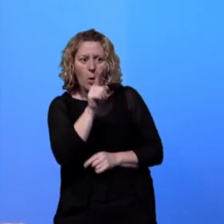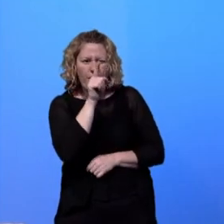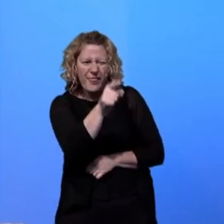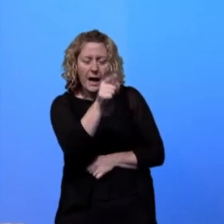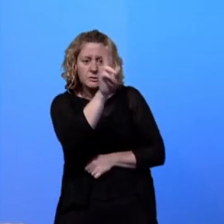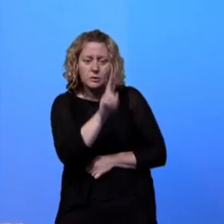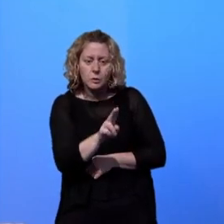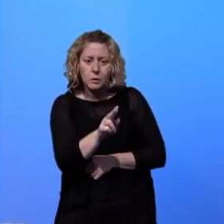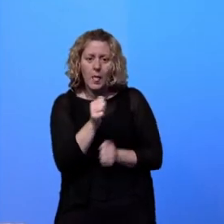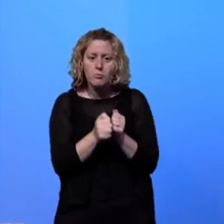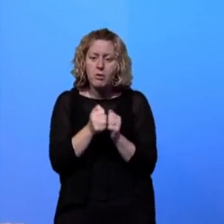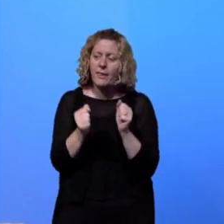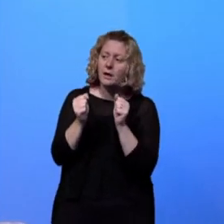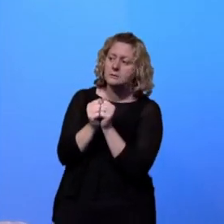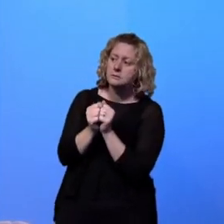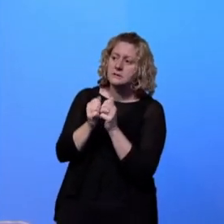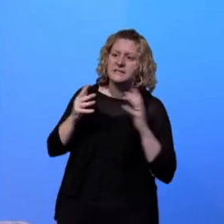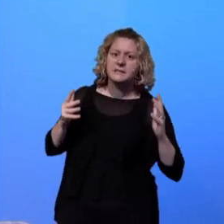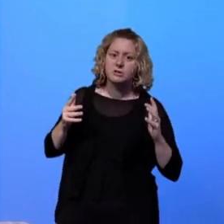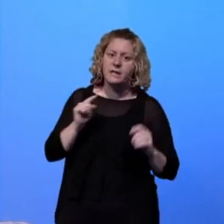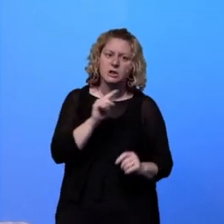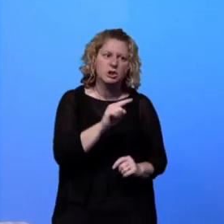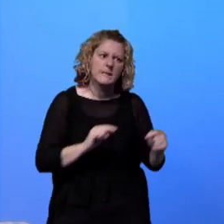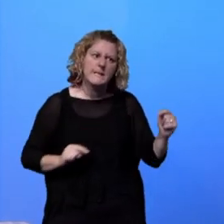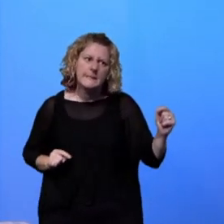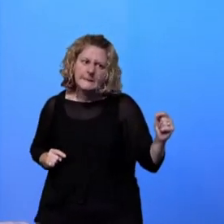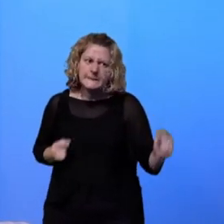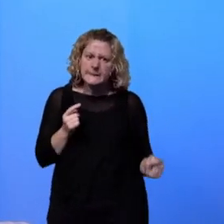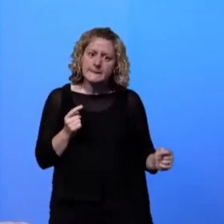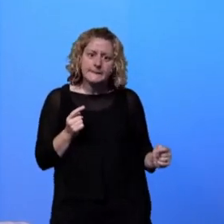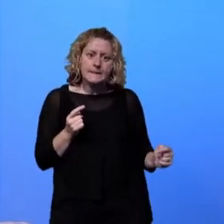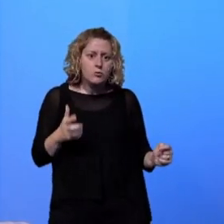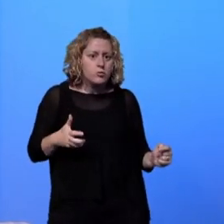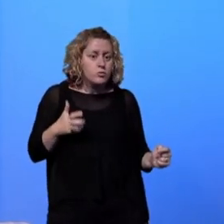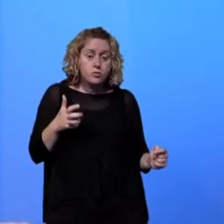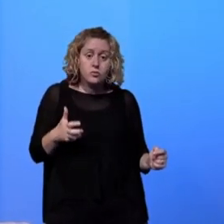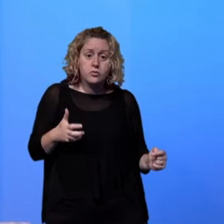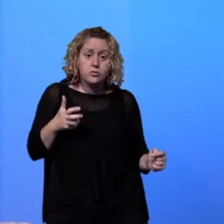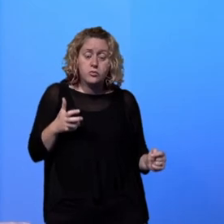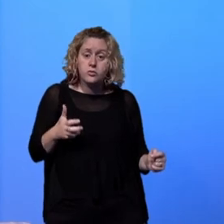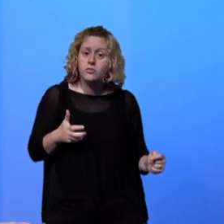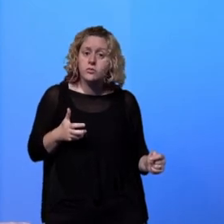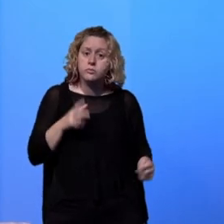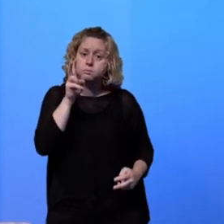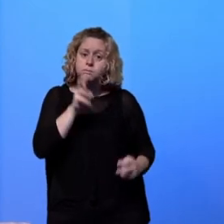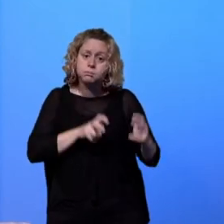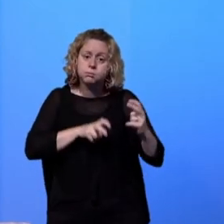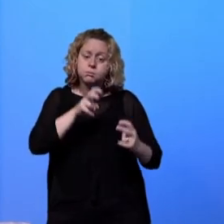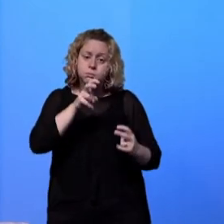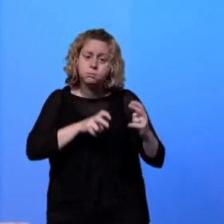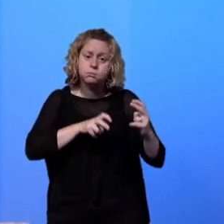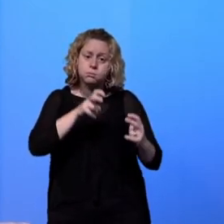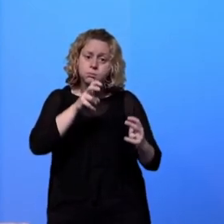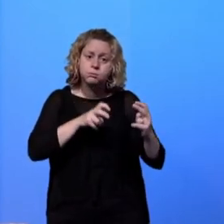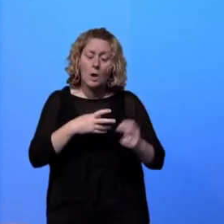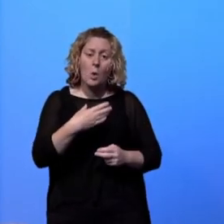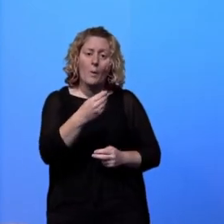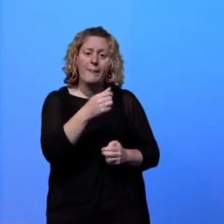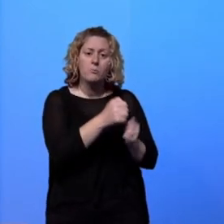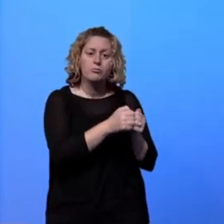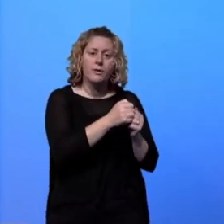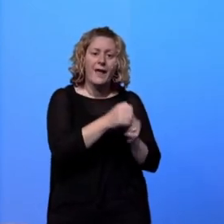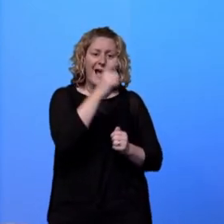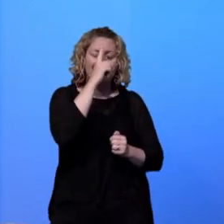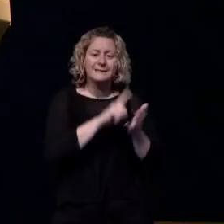You know, and she's lovely, but in that area, she could not make peace with it. Even on her deathbed with my sister-in-law, there